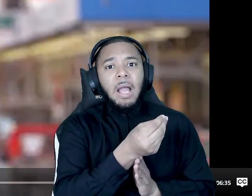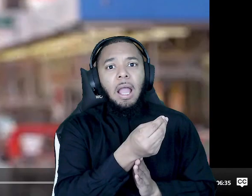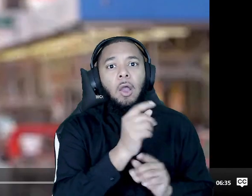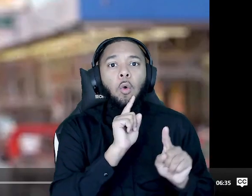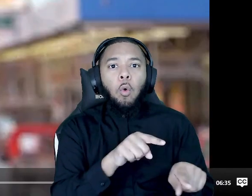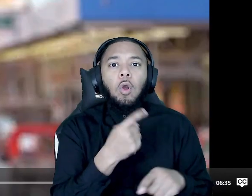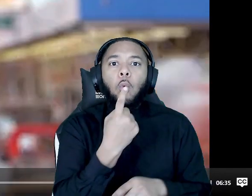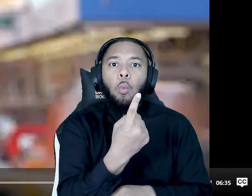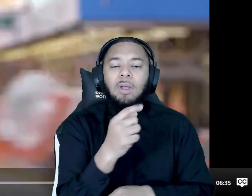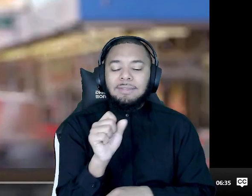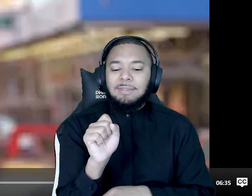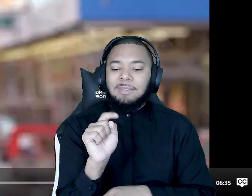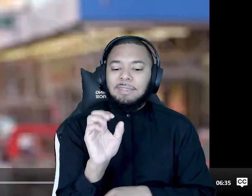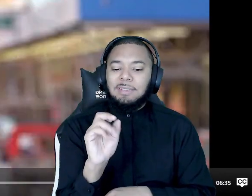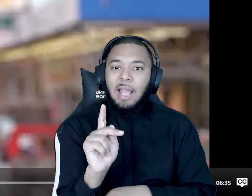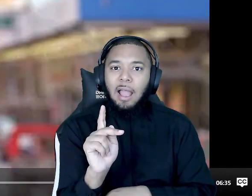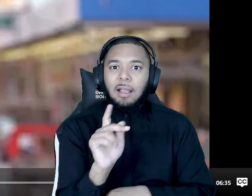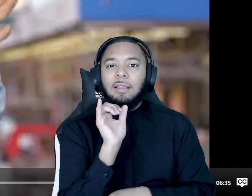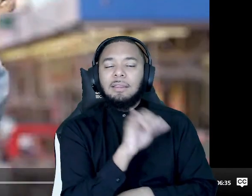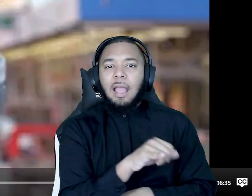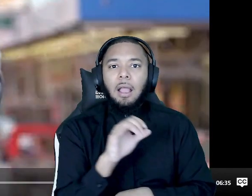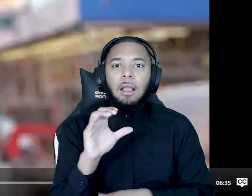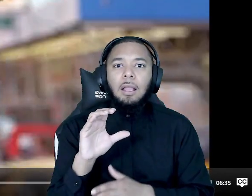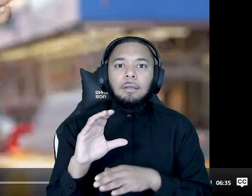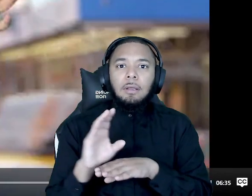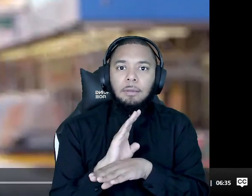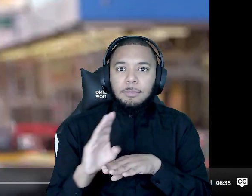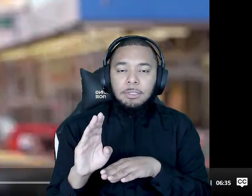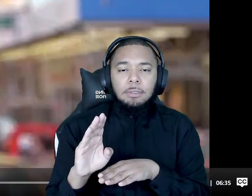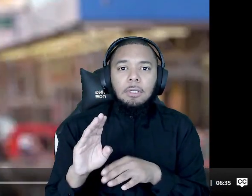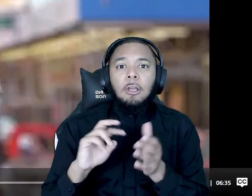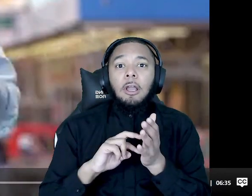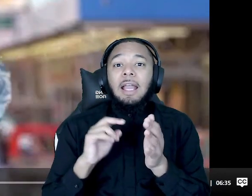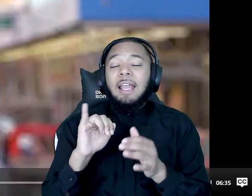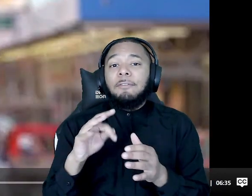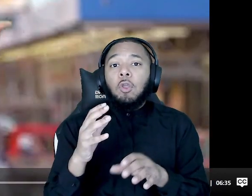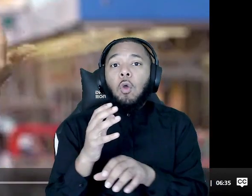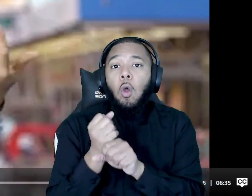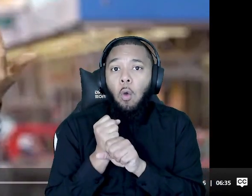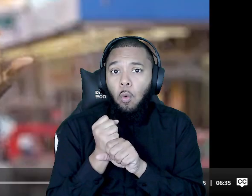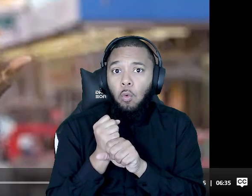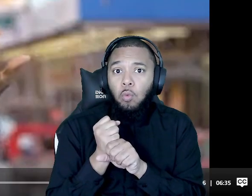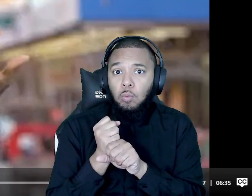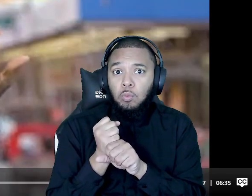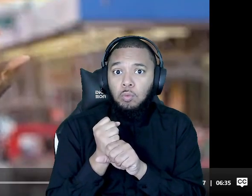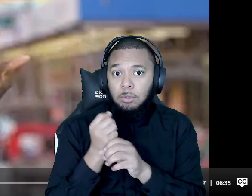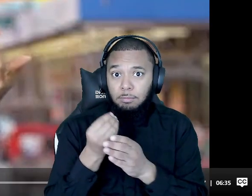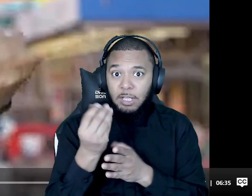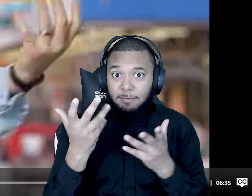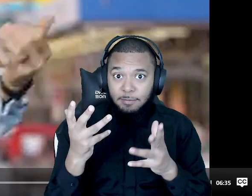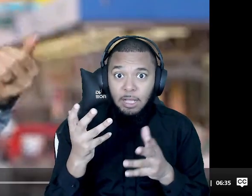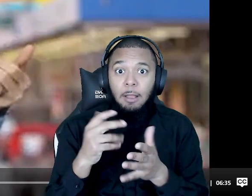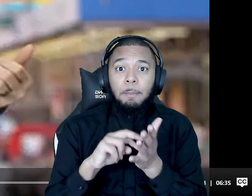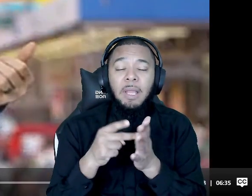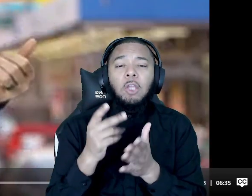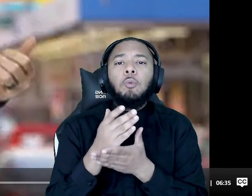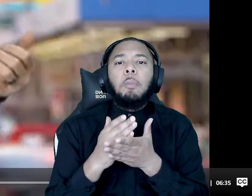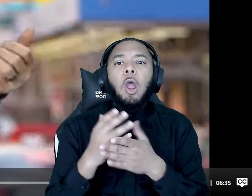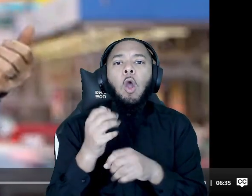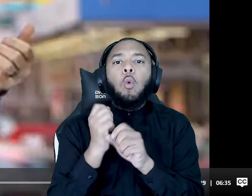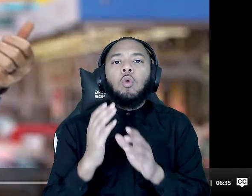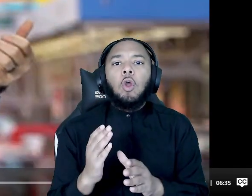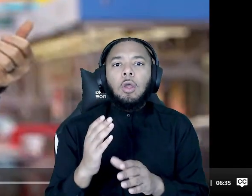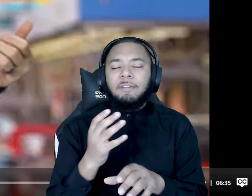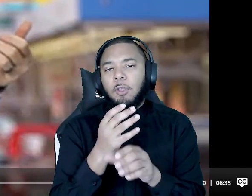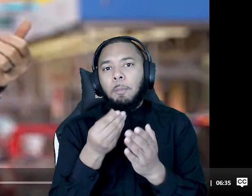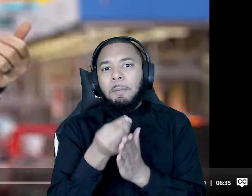of that company. And when you own stock or a share of that company, you're a part owner. If the business does well,